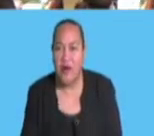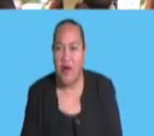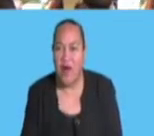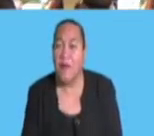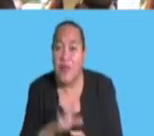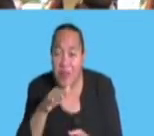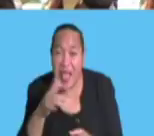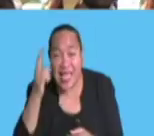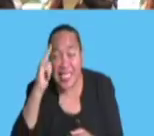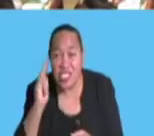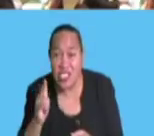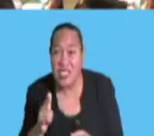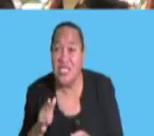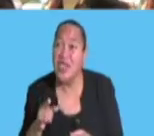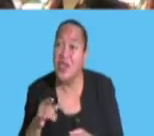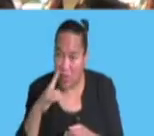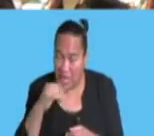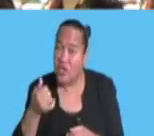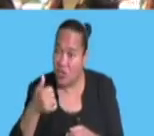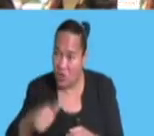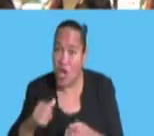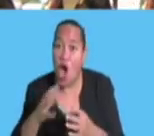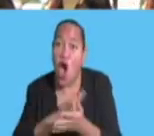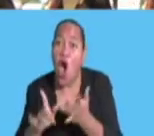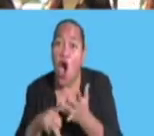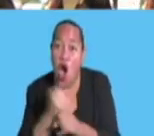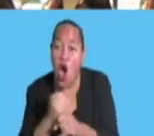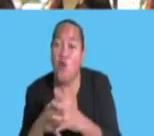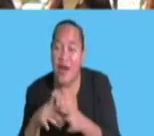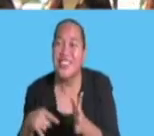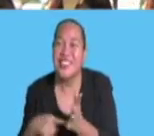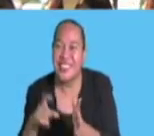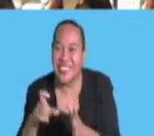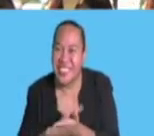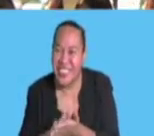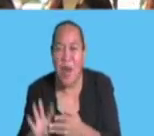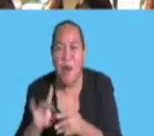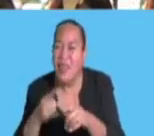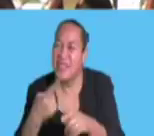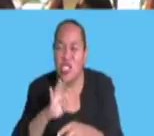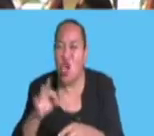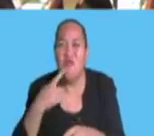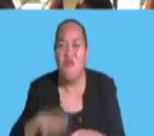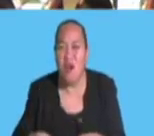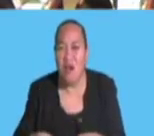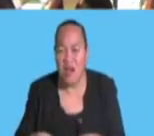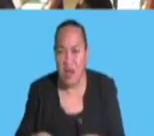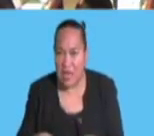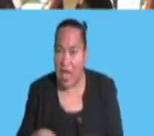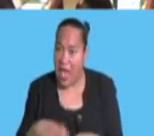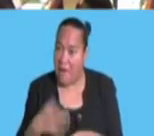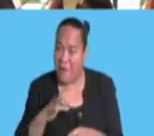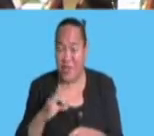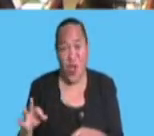do suggest we use hogwash. It is the same meaning but not as vulgar, Honourable Speaker. But Thank you. it might not sound